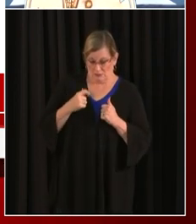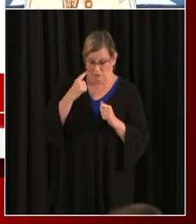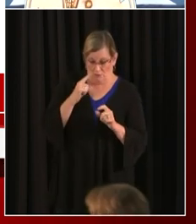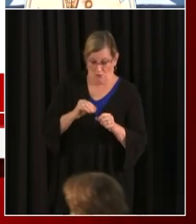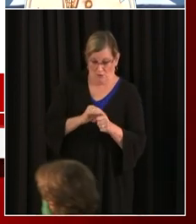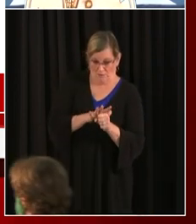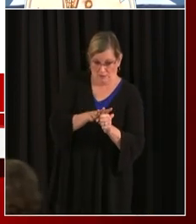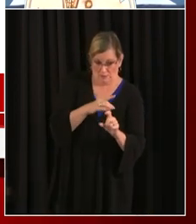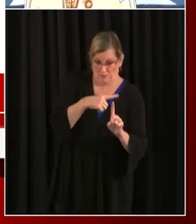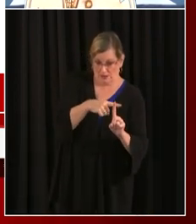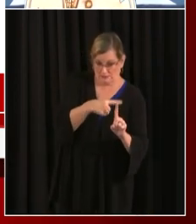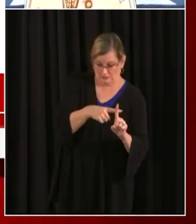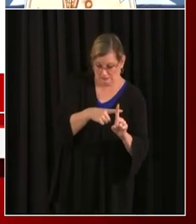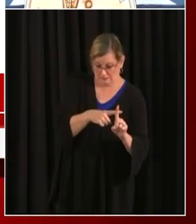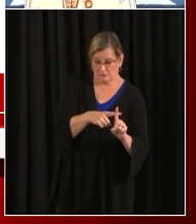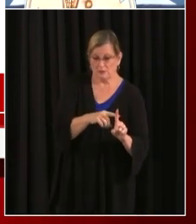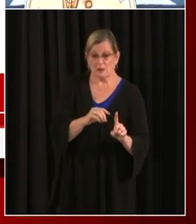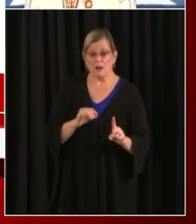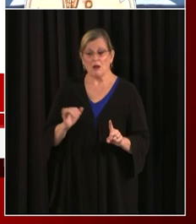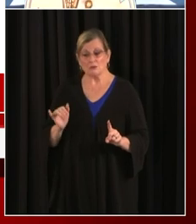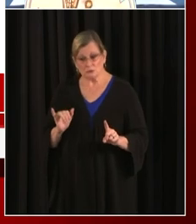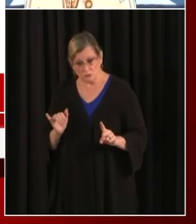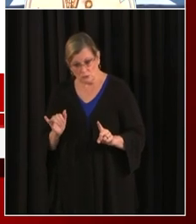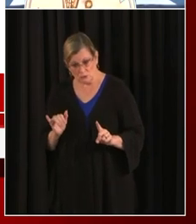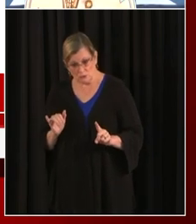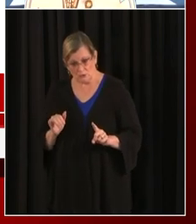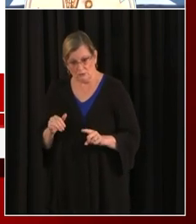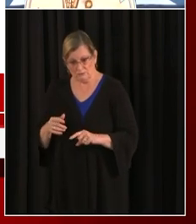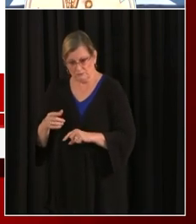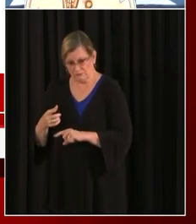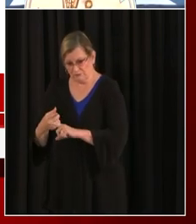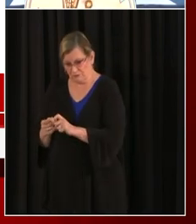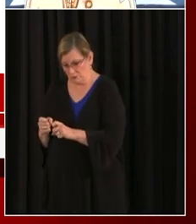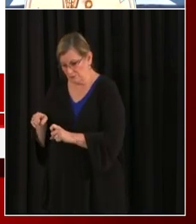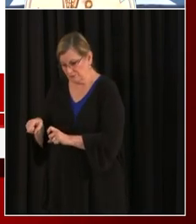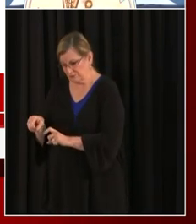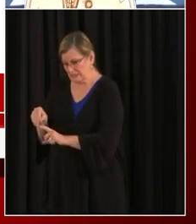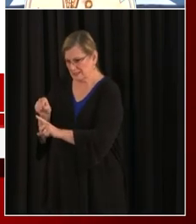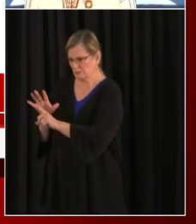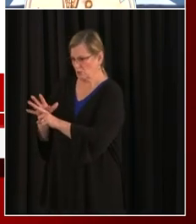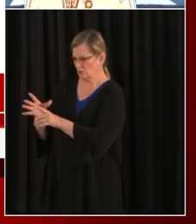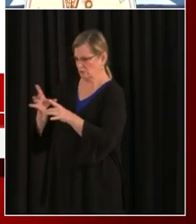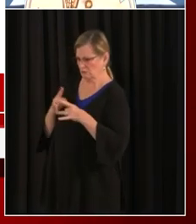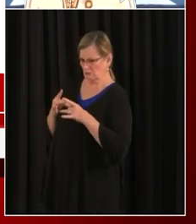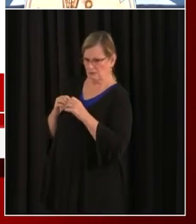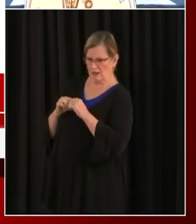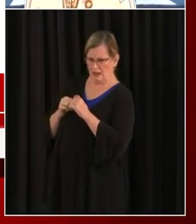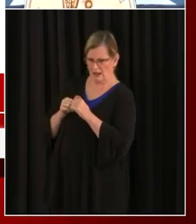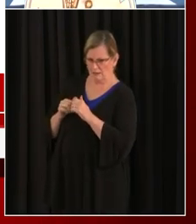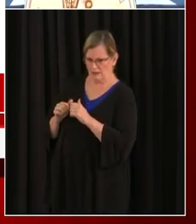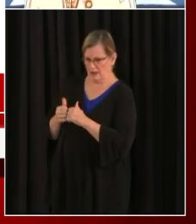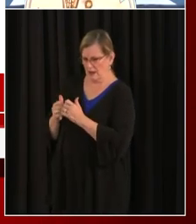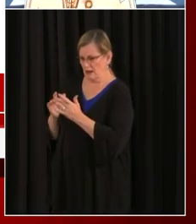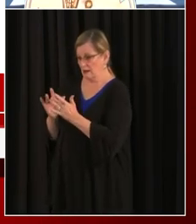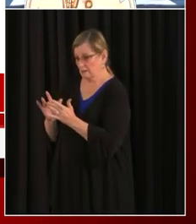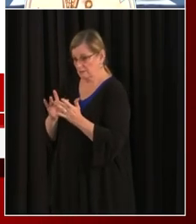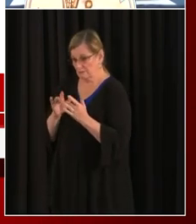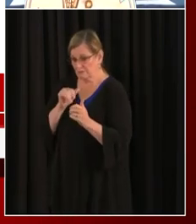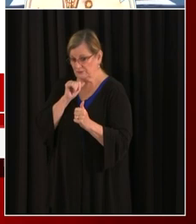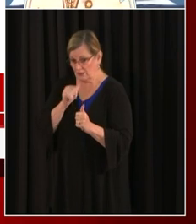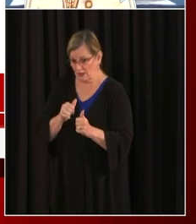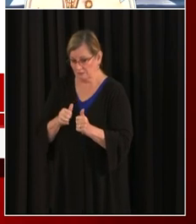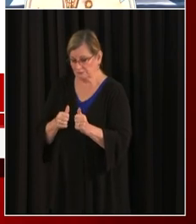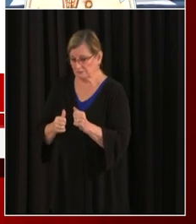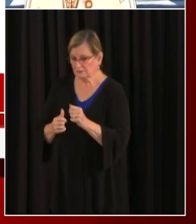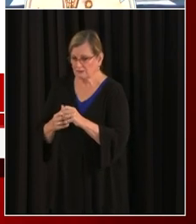positive, as well as receive from them their list of close contacts. So we continue to work